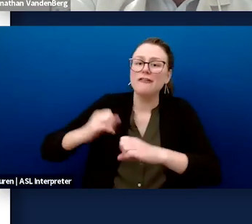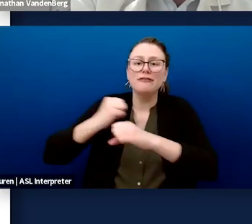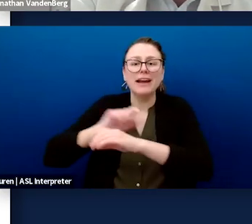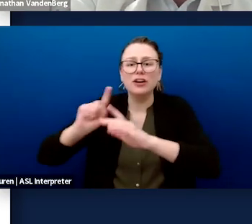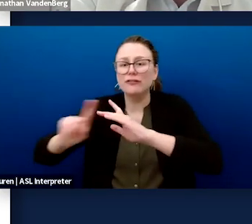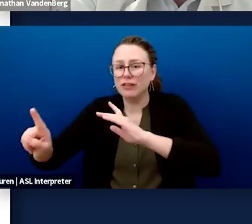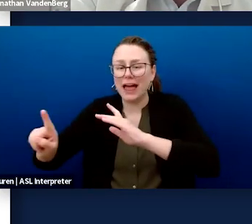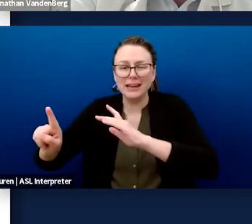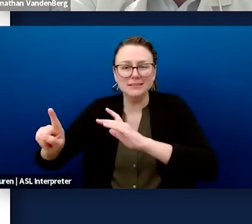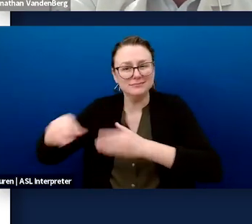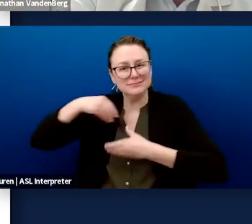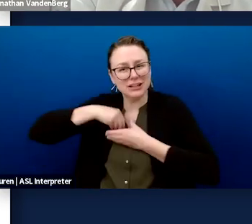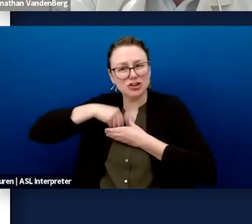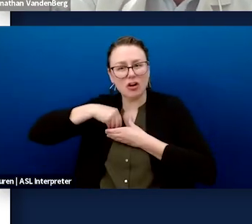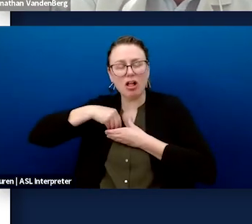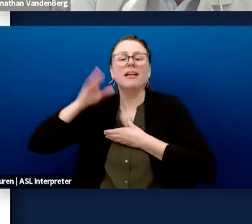constipation.